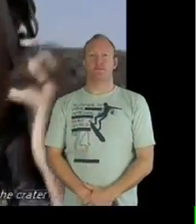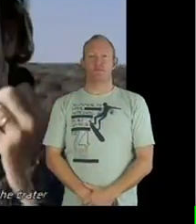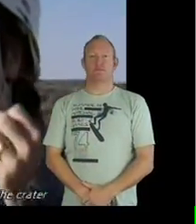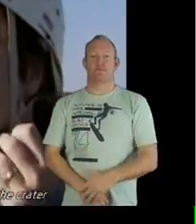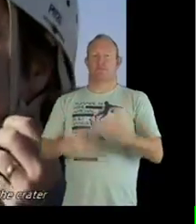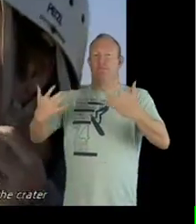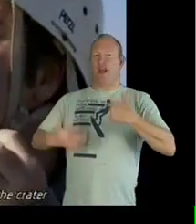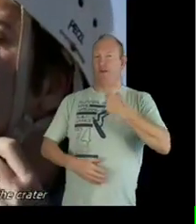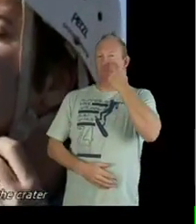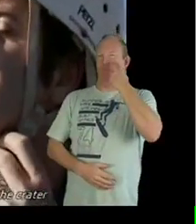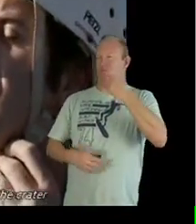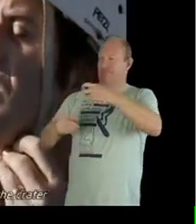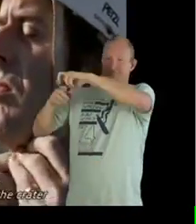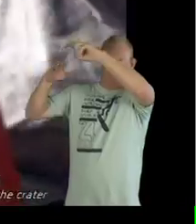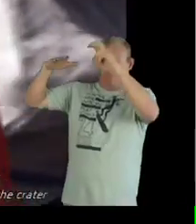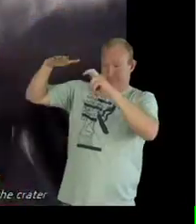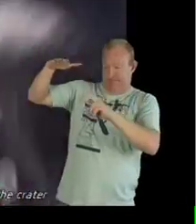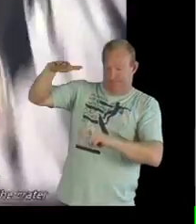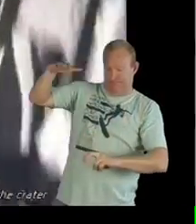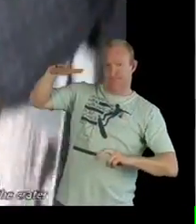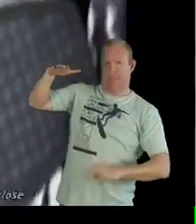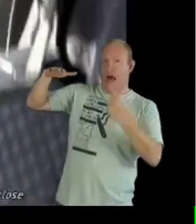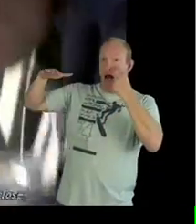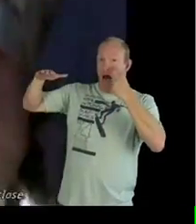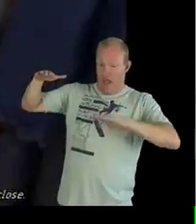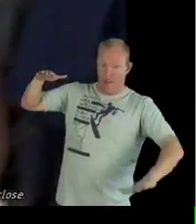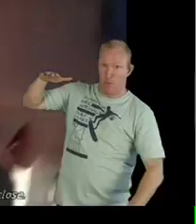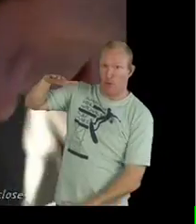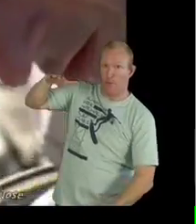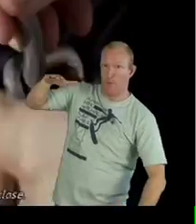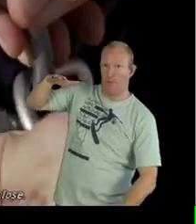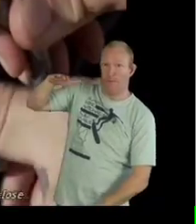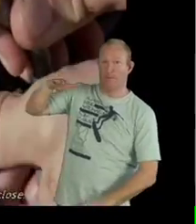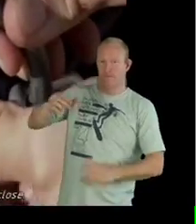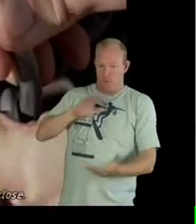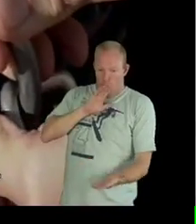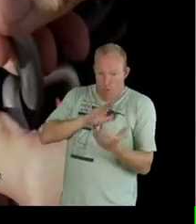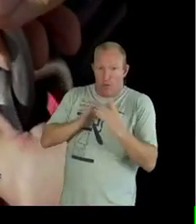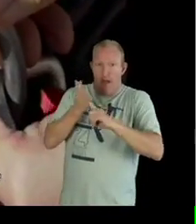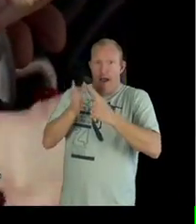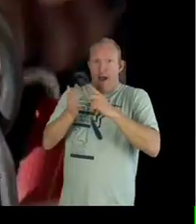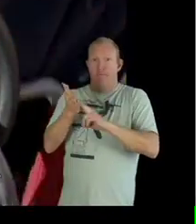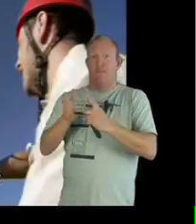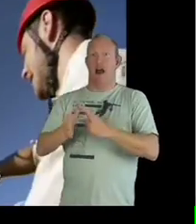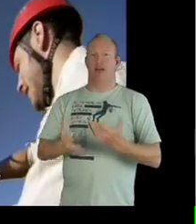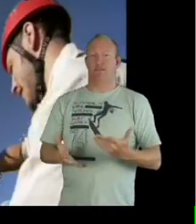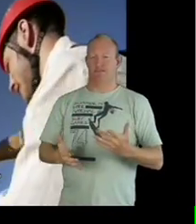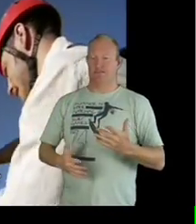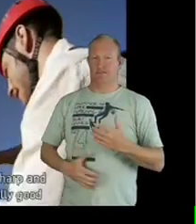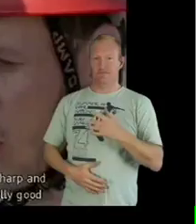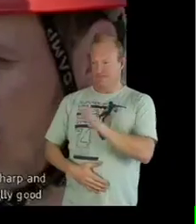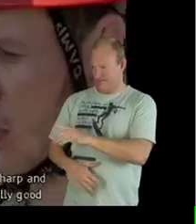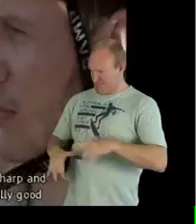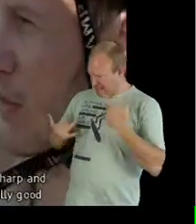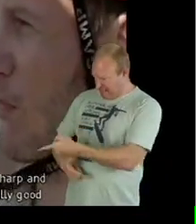And to see that, I need to get down into the crater and see the lava up close. How's that feel? That's fine.